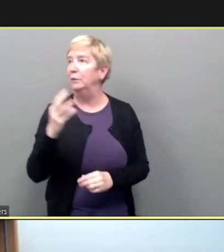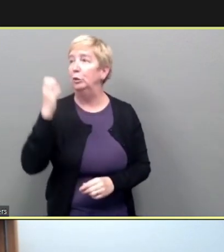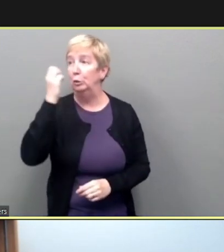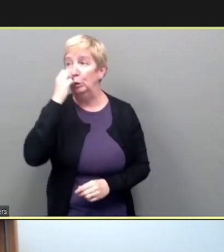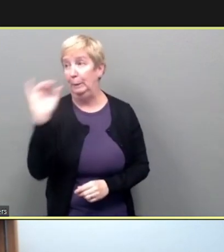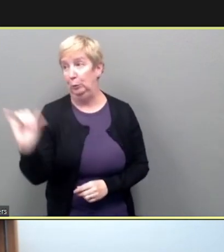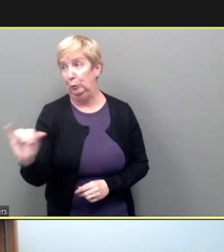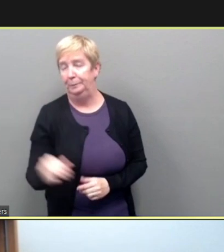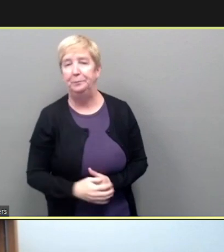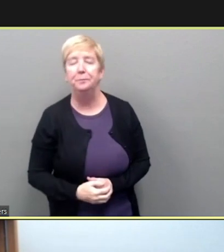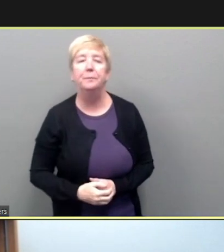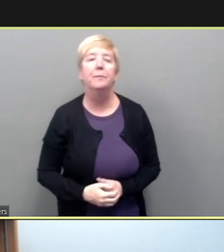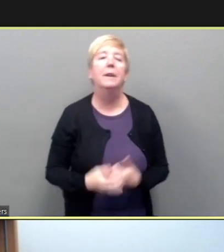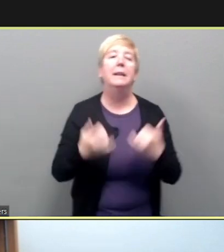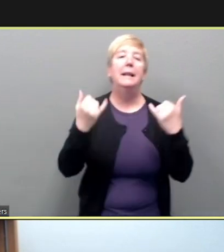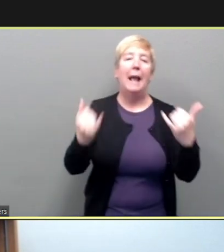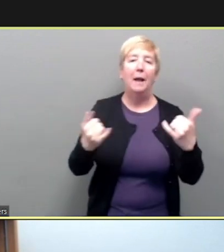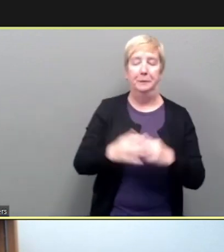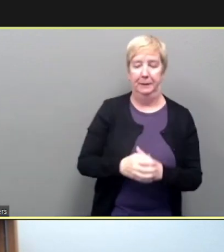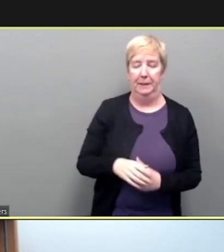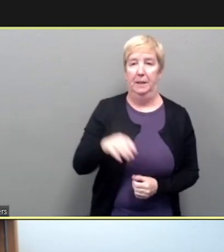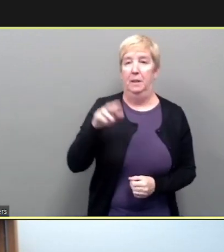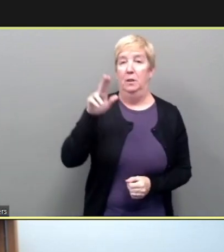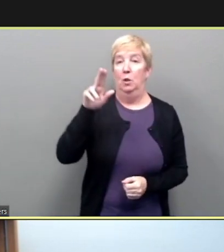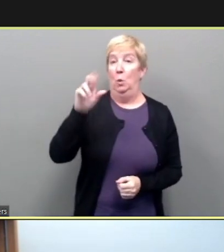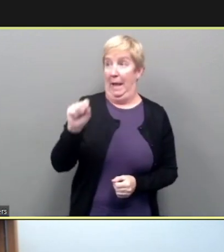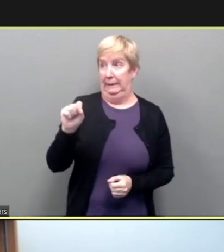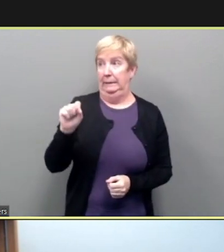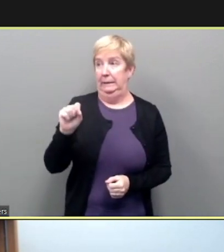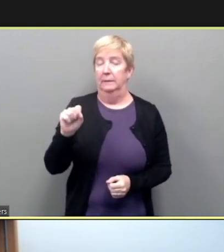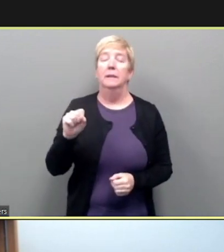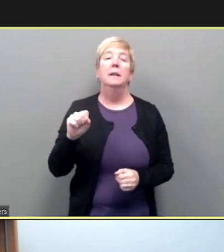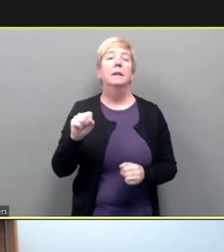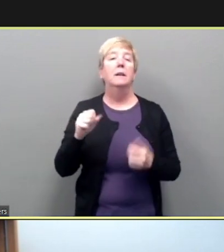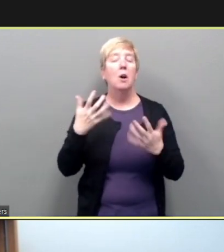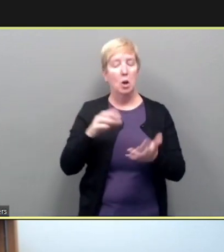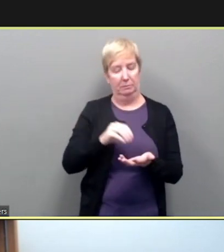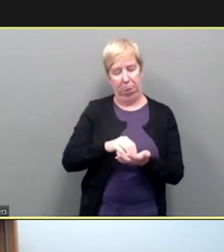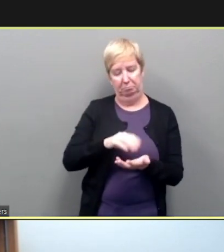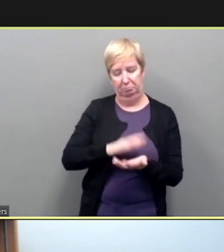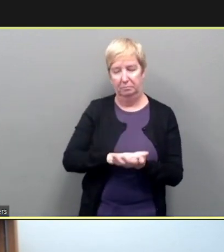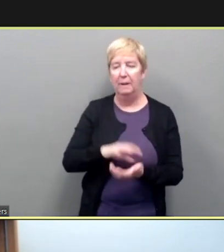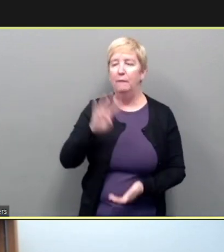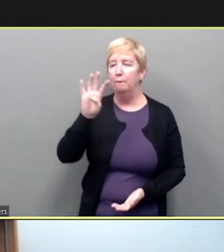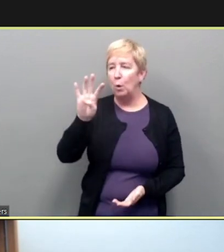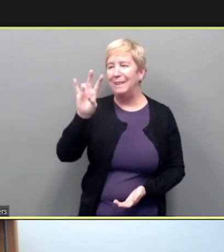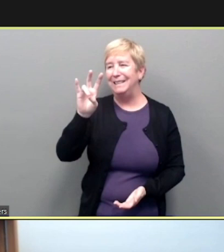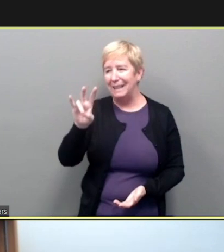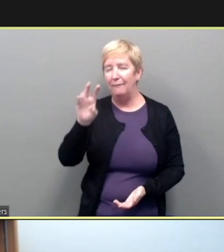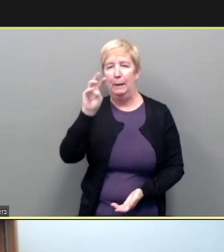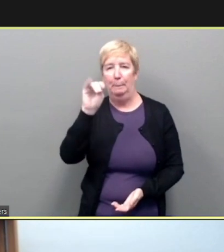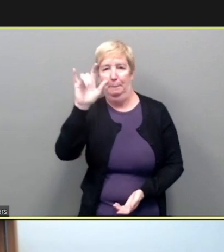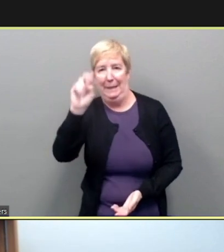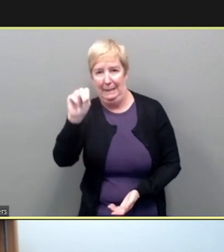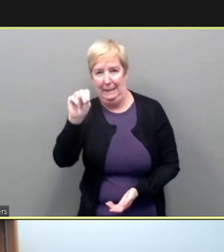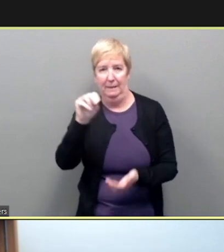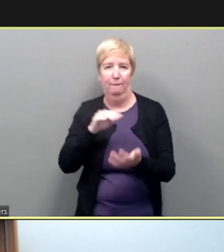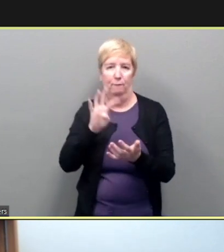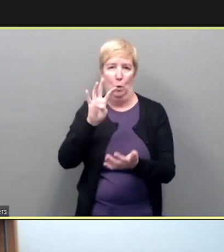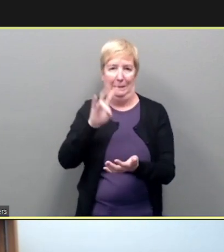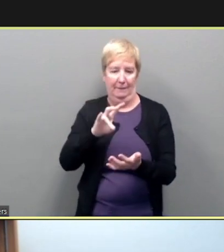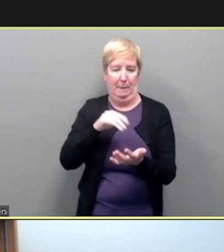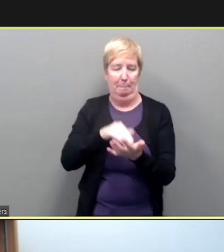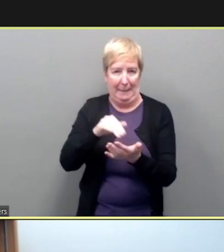slide. So the US has documented nearly 47 million cases, and importantly, we've